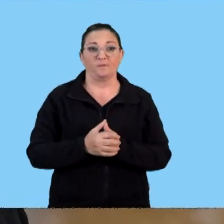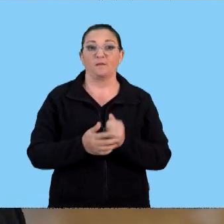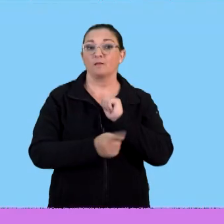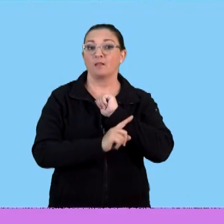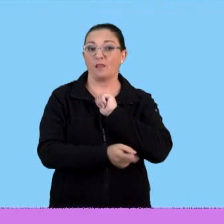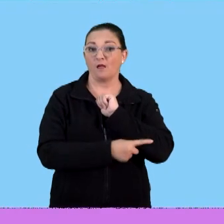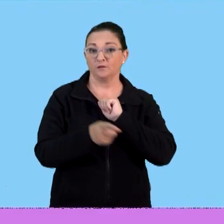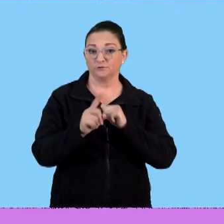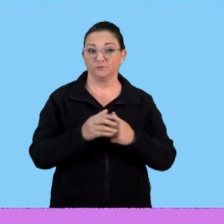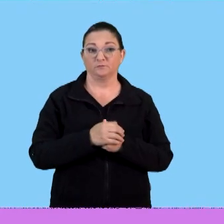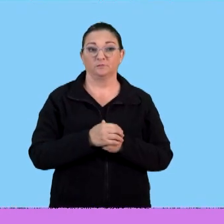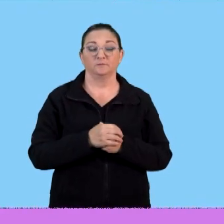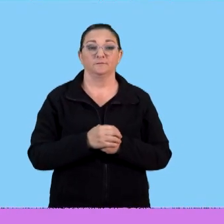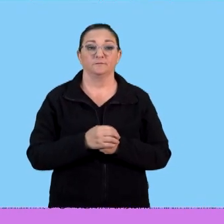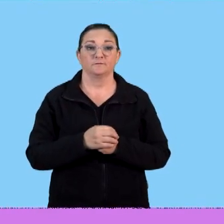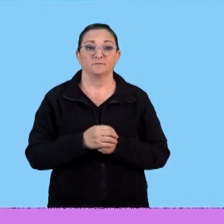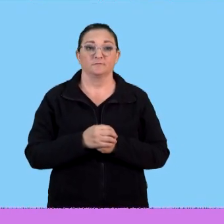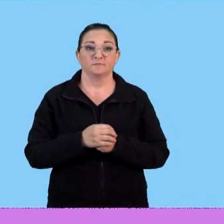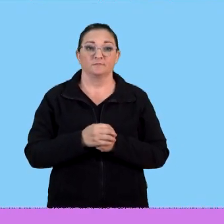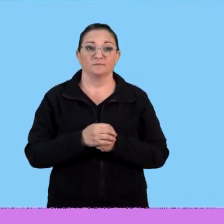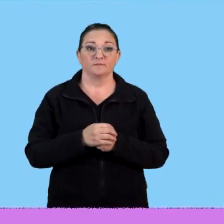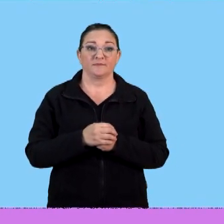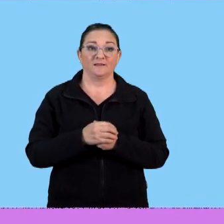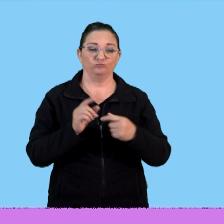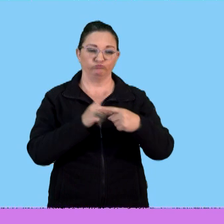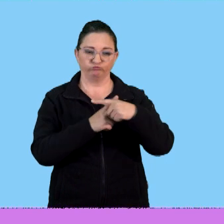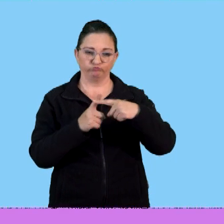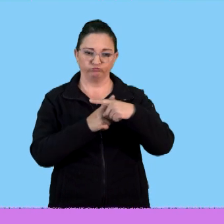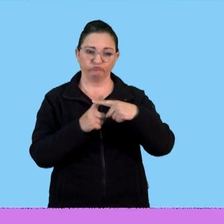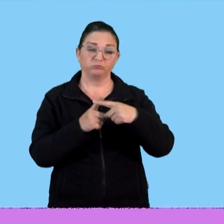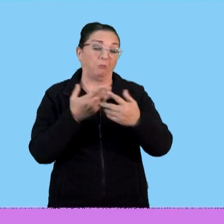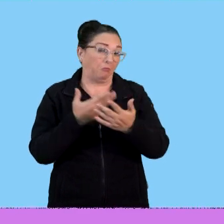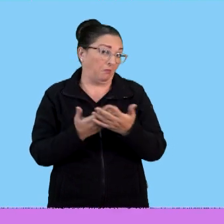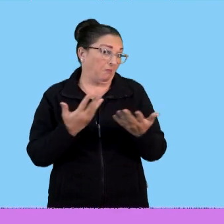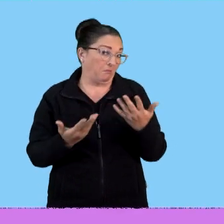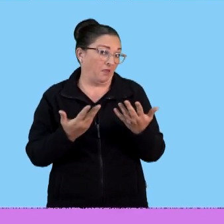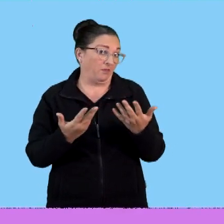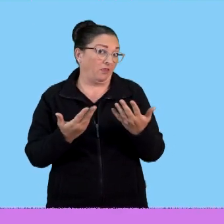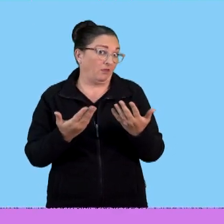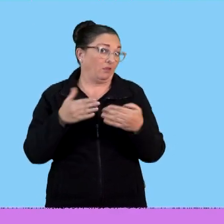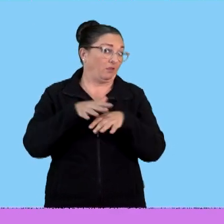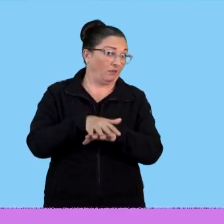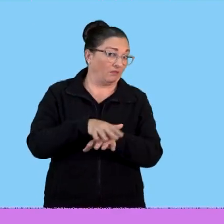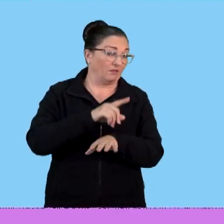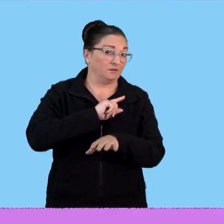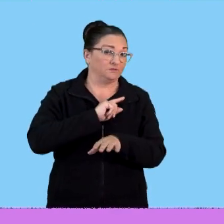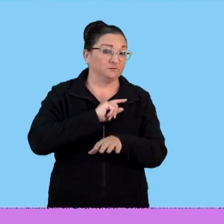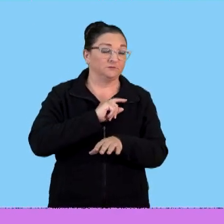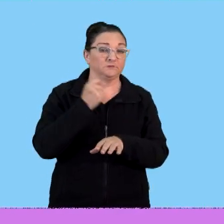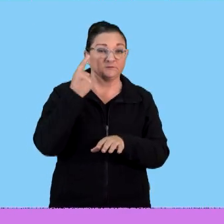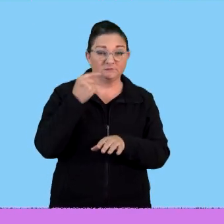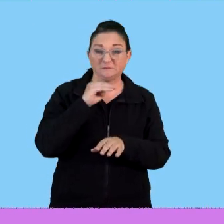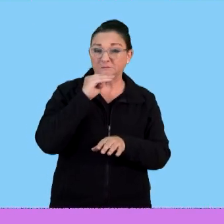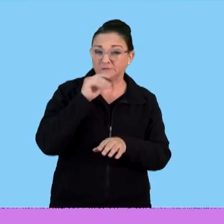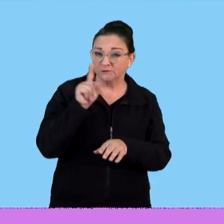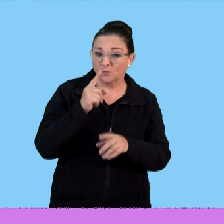factor. Then lastly, please take note, integration with scales is possible. All right, so know the